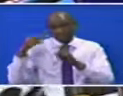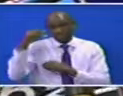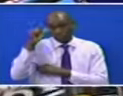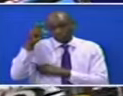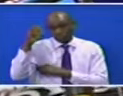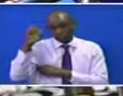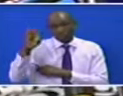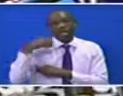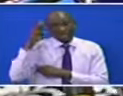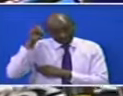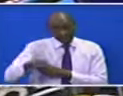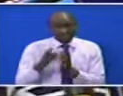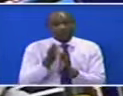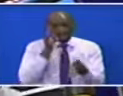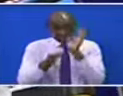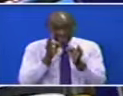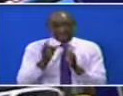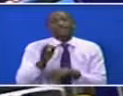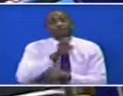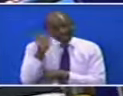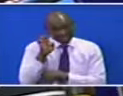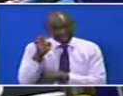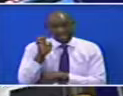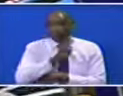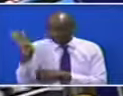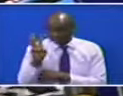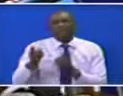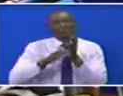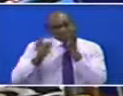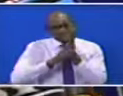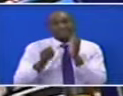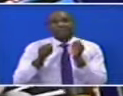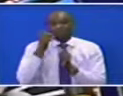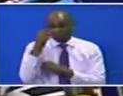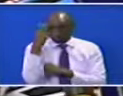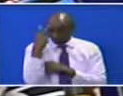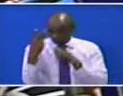the MP for Embakasi West. He's quite popular. 62.9% of the